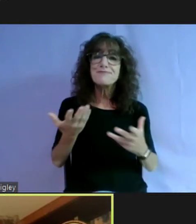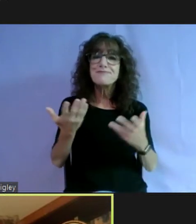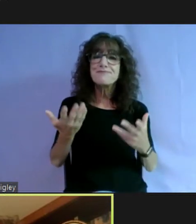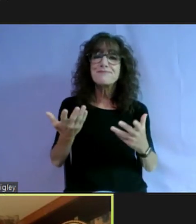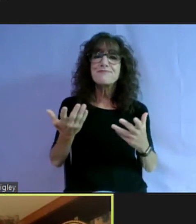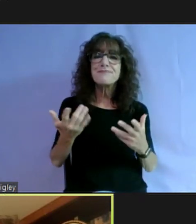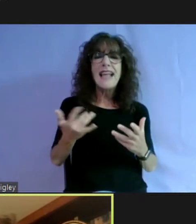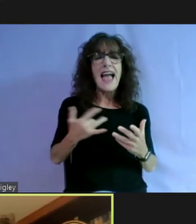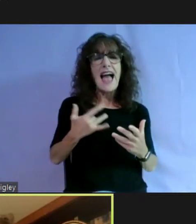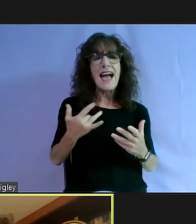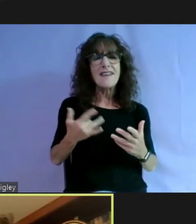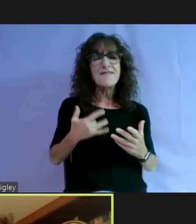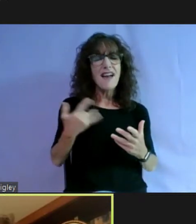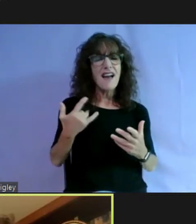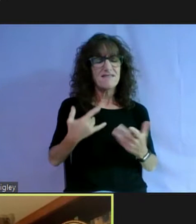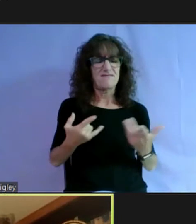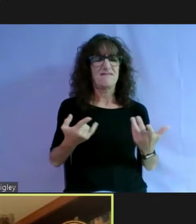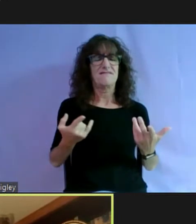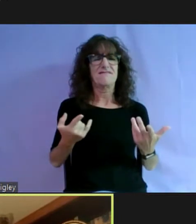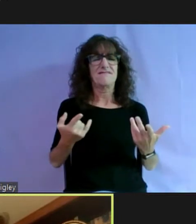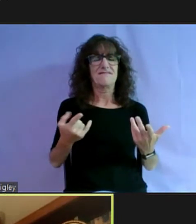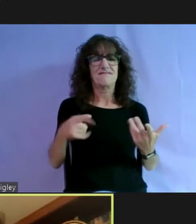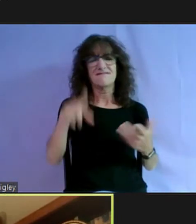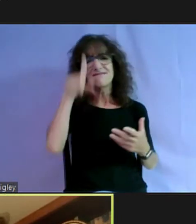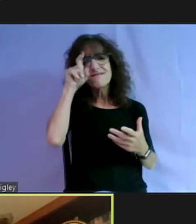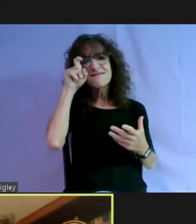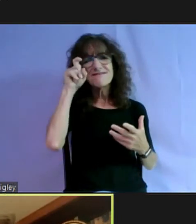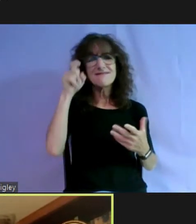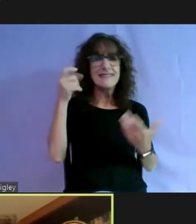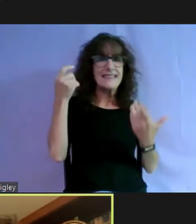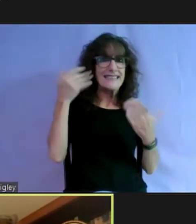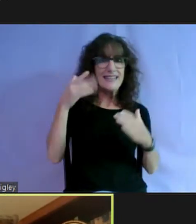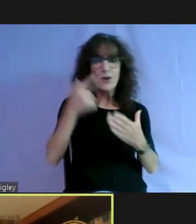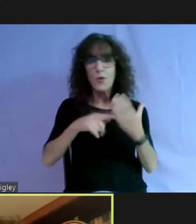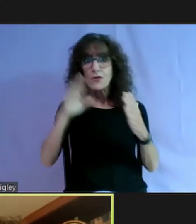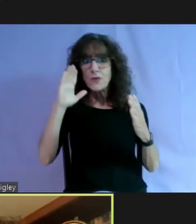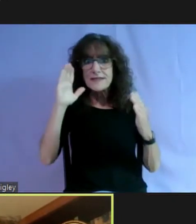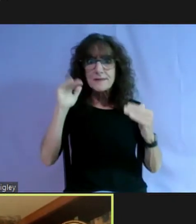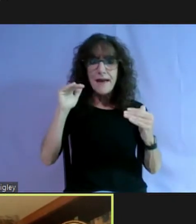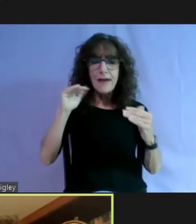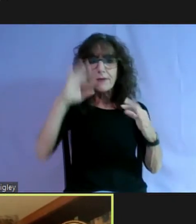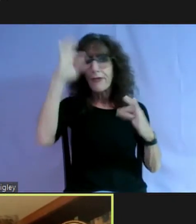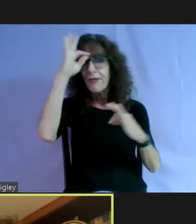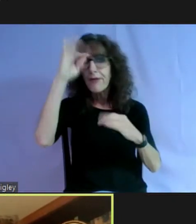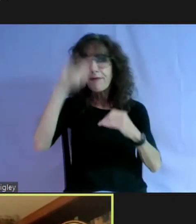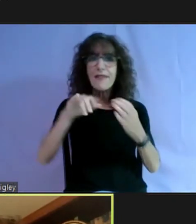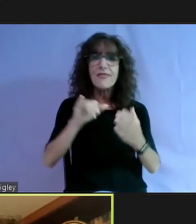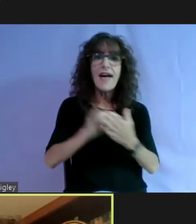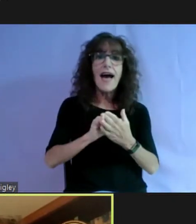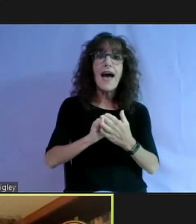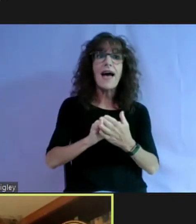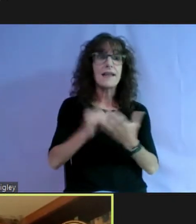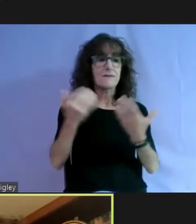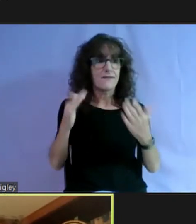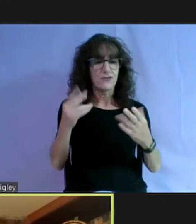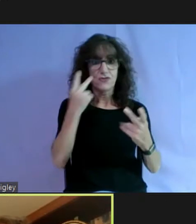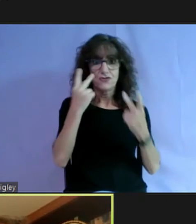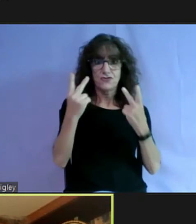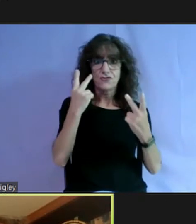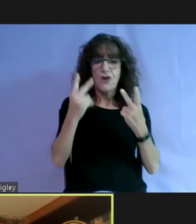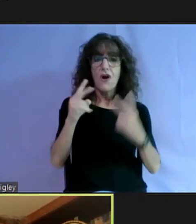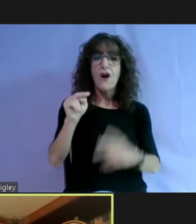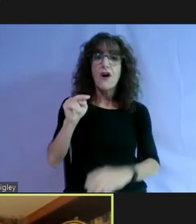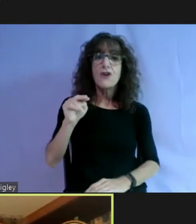really almost bewilderment. We were facing something that we didn't know much about. We knew what we had seen in the news in